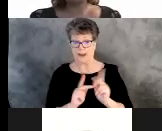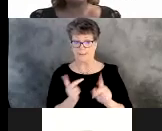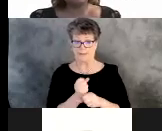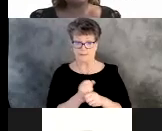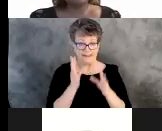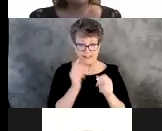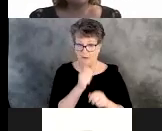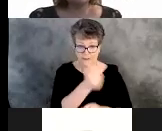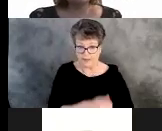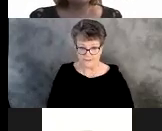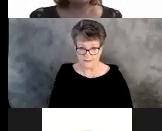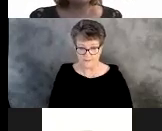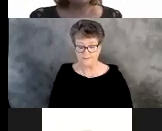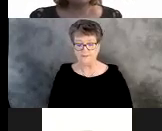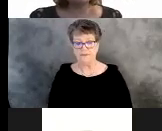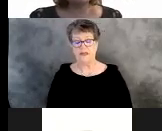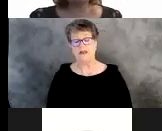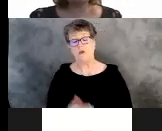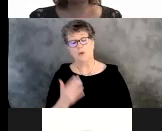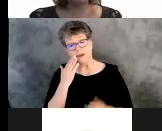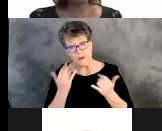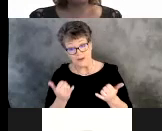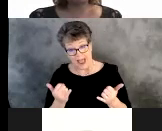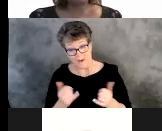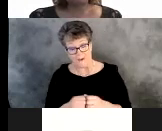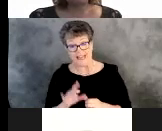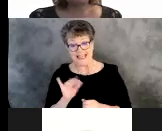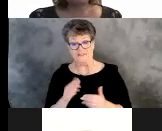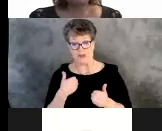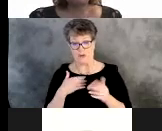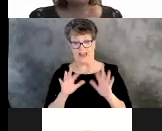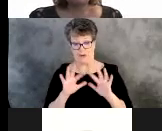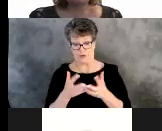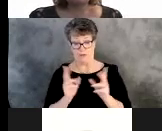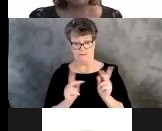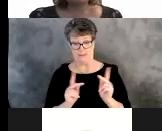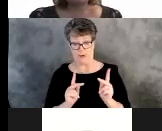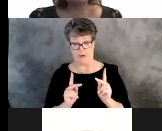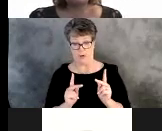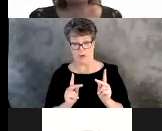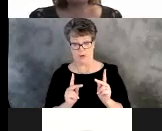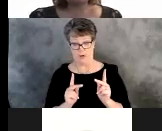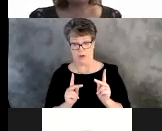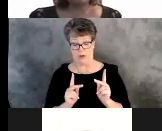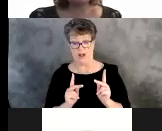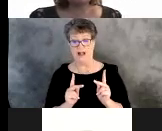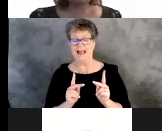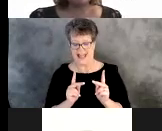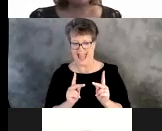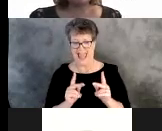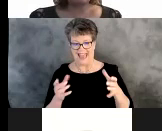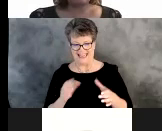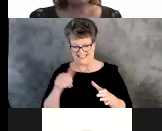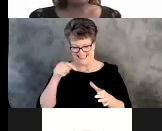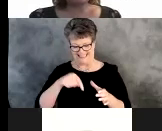decisions for themselves. Whereas we know now that if you have a team of people, but put that person at the center of their own decision